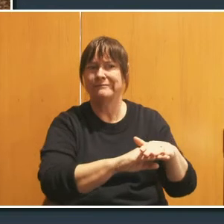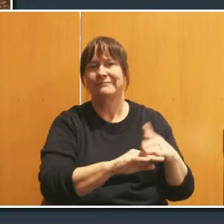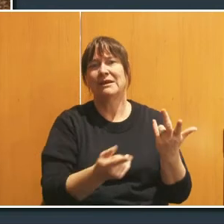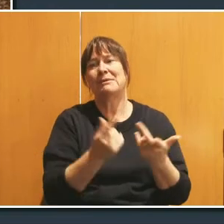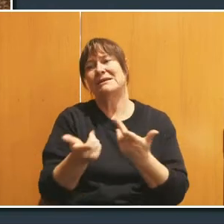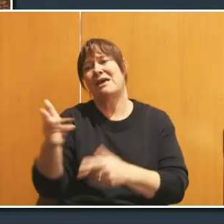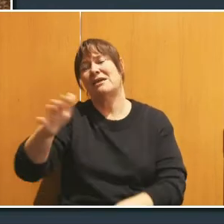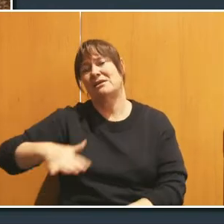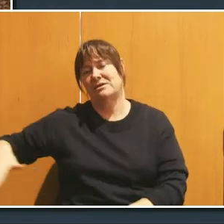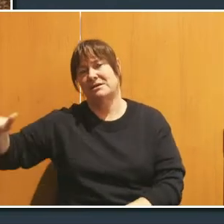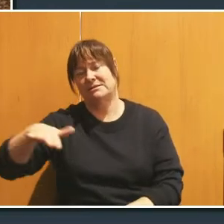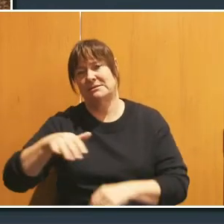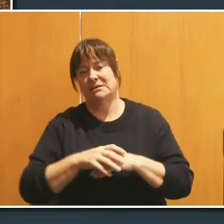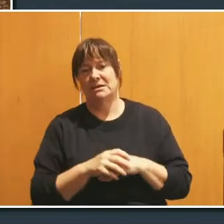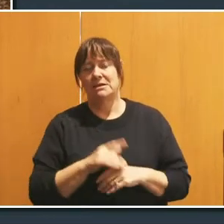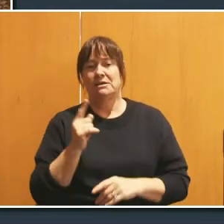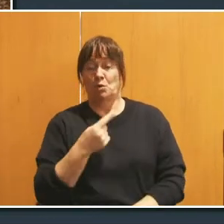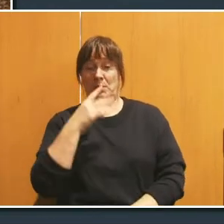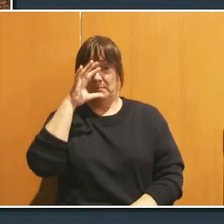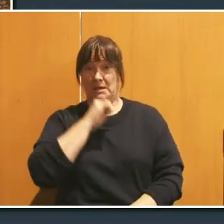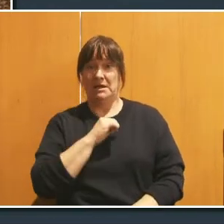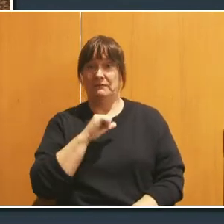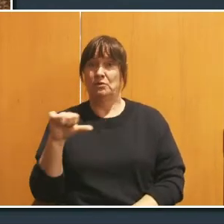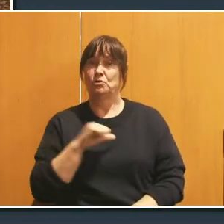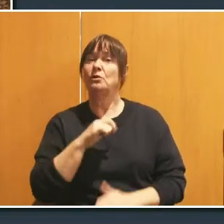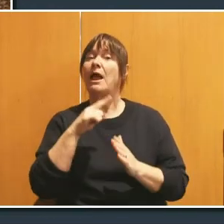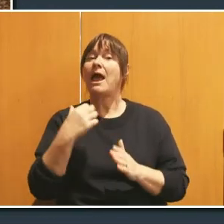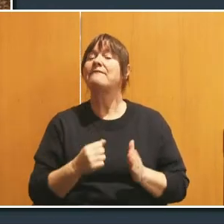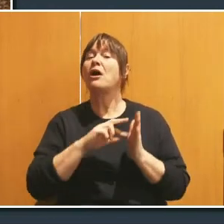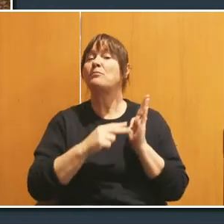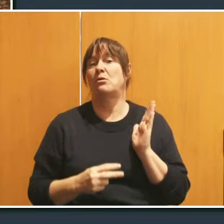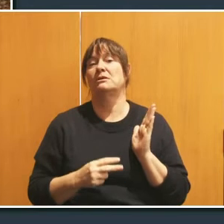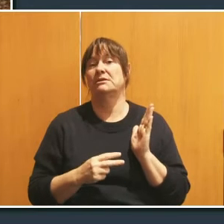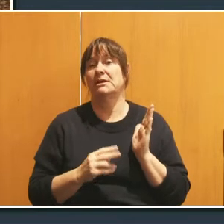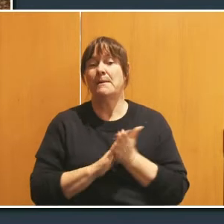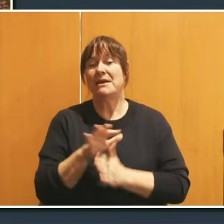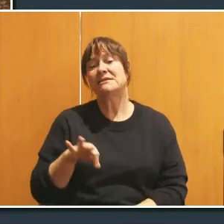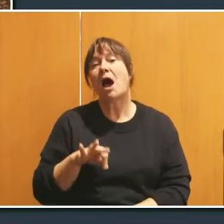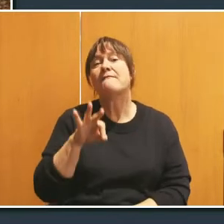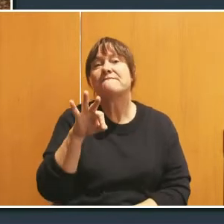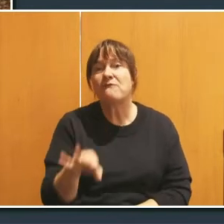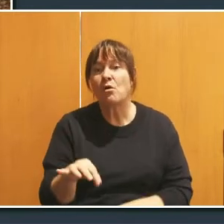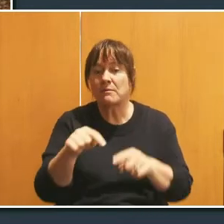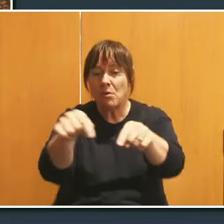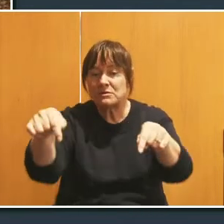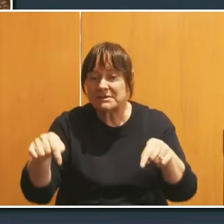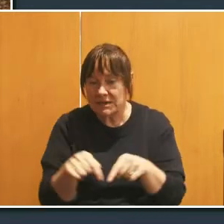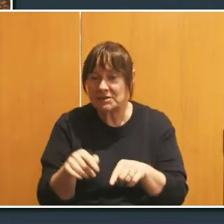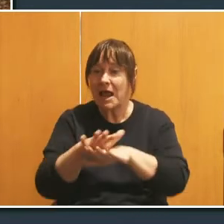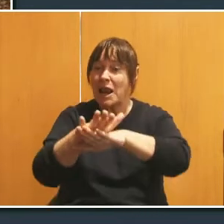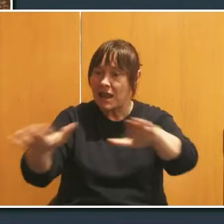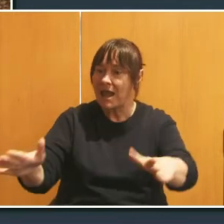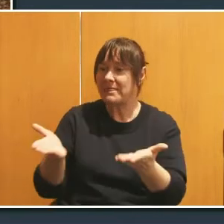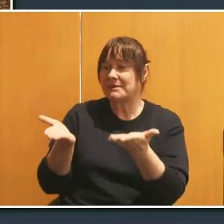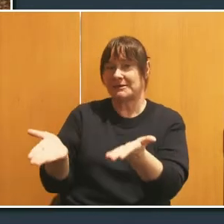So we believe that you should come to a policy where there are affordable sections designated, lands